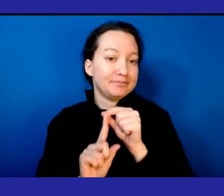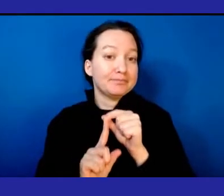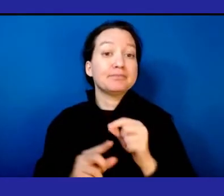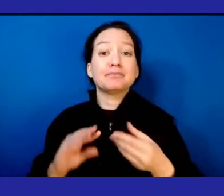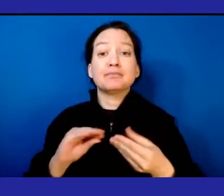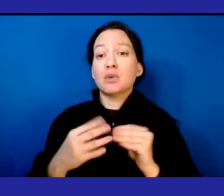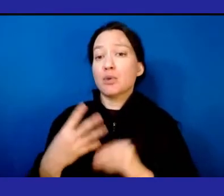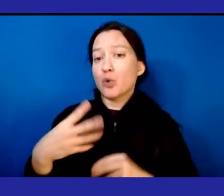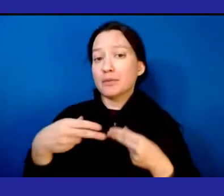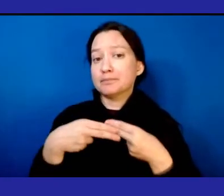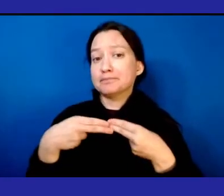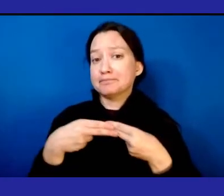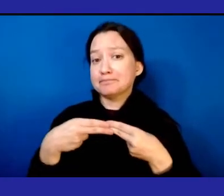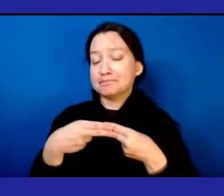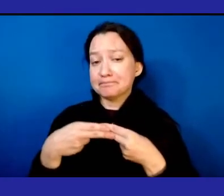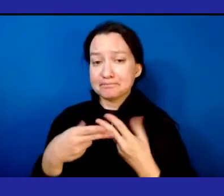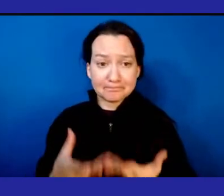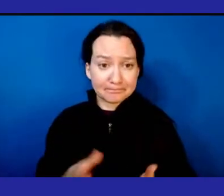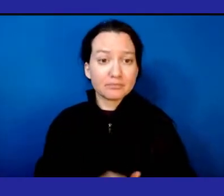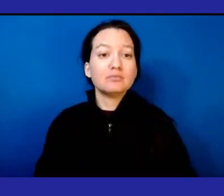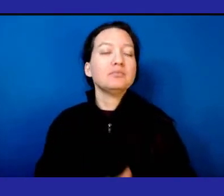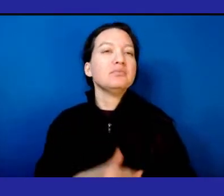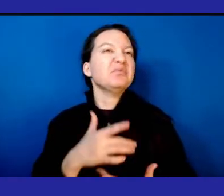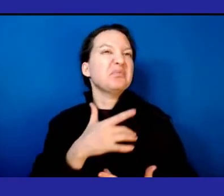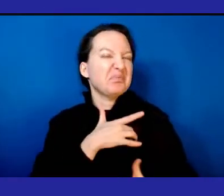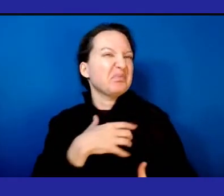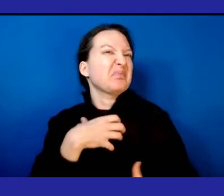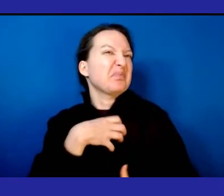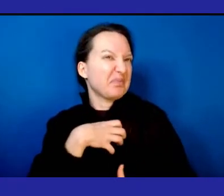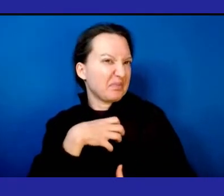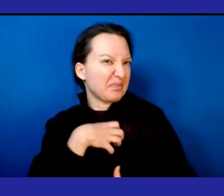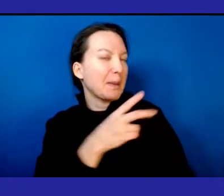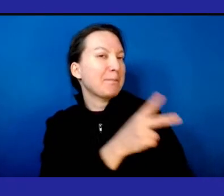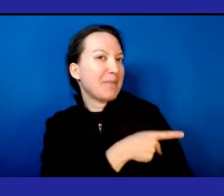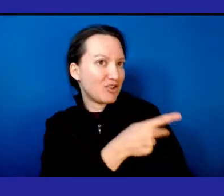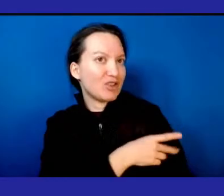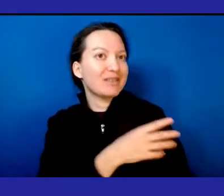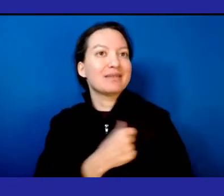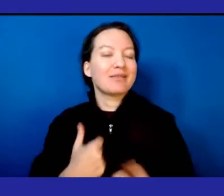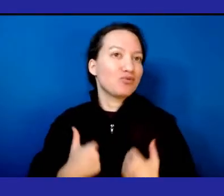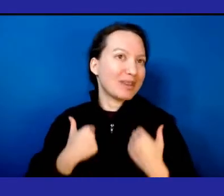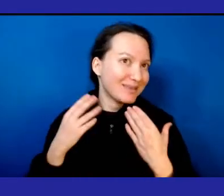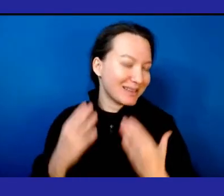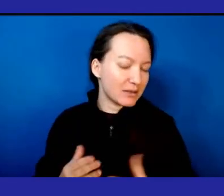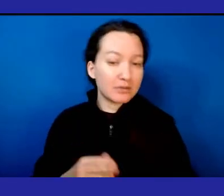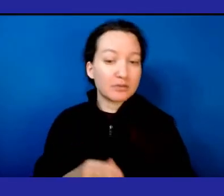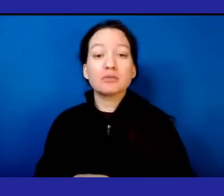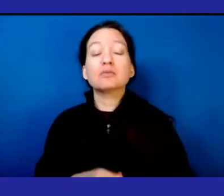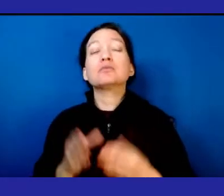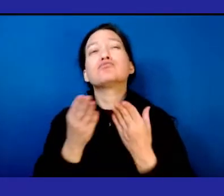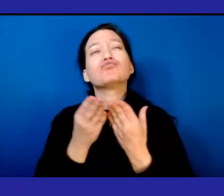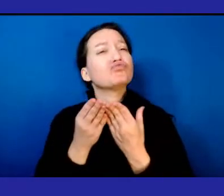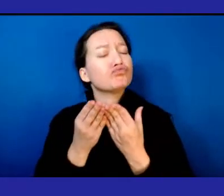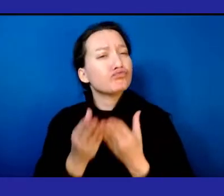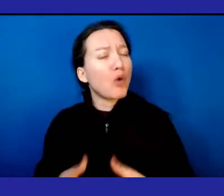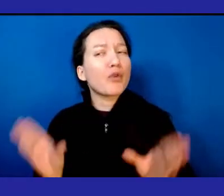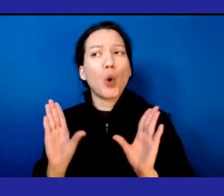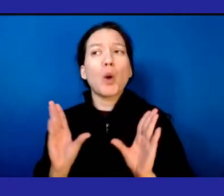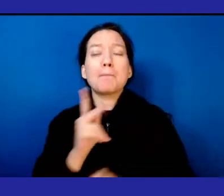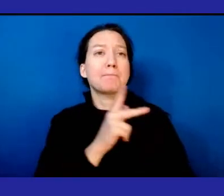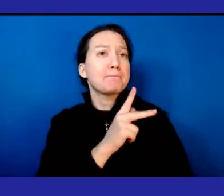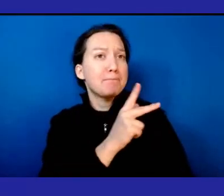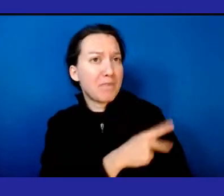4, frequent complaints by patients and residents. Overall, patient